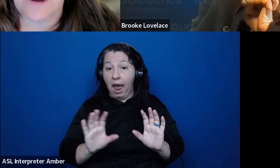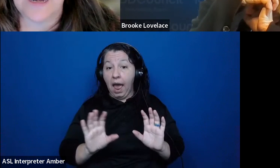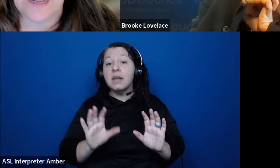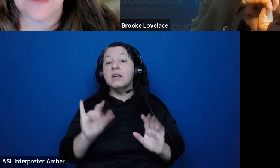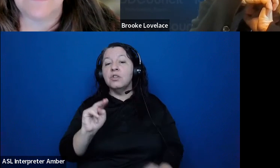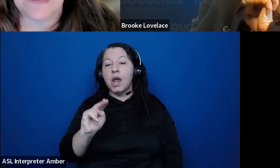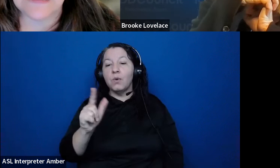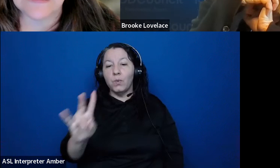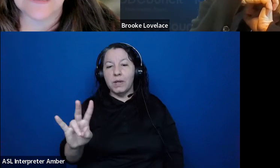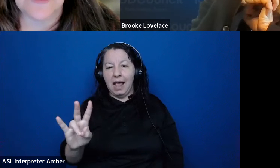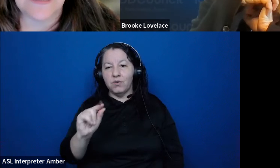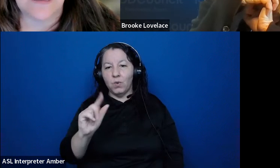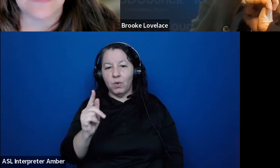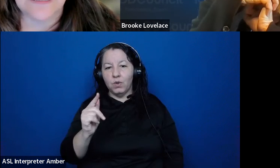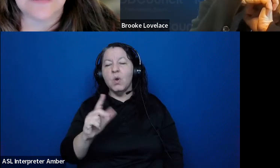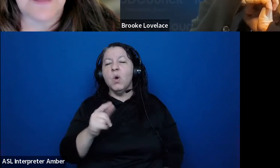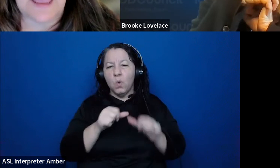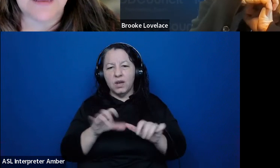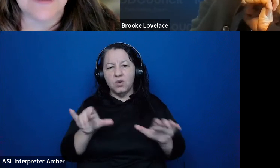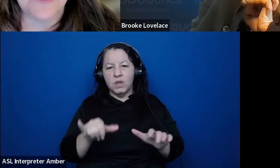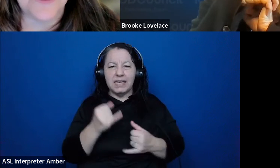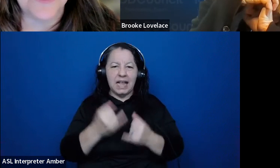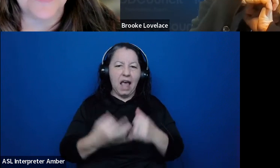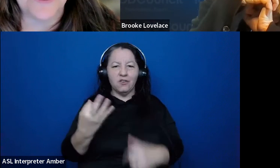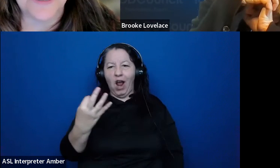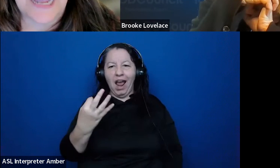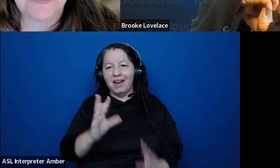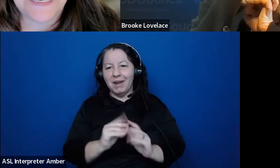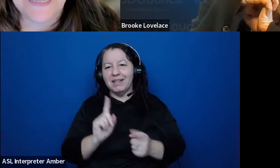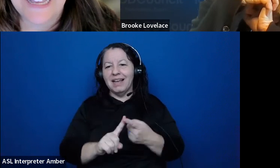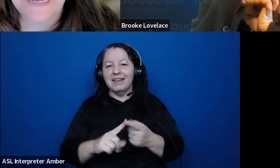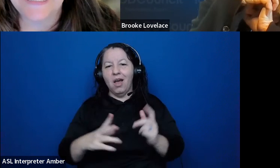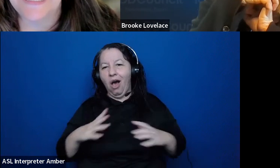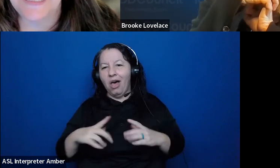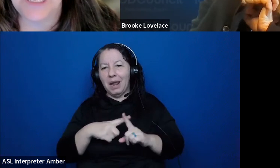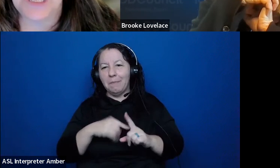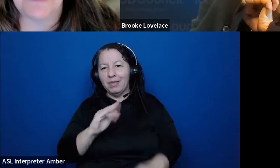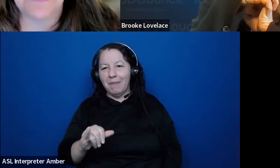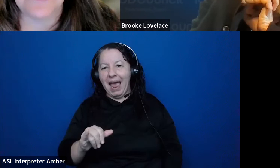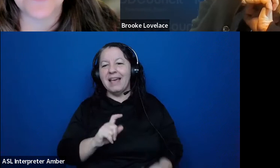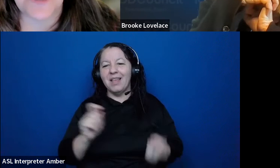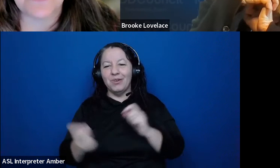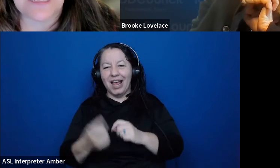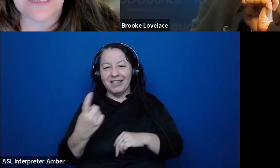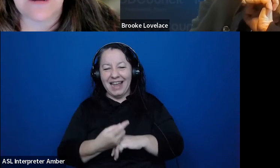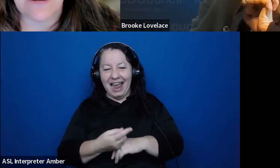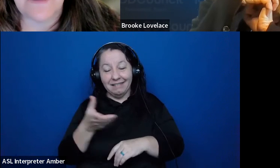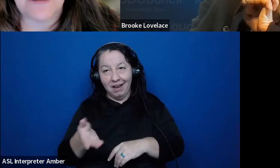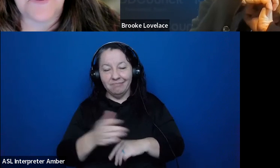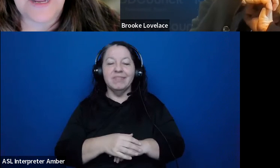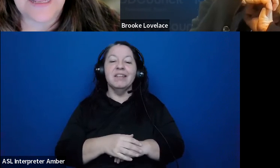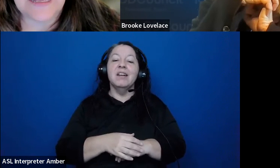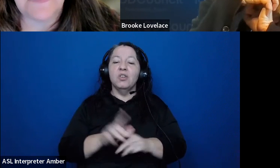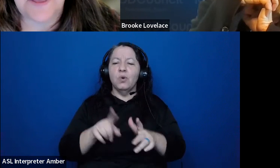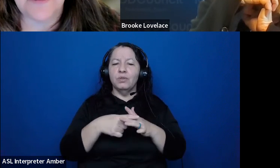last Friday meetings until we hit a holiday in May, and then we'll adapt it then. And then you'll start getting our